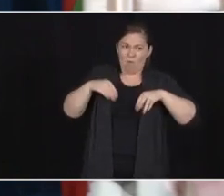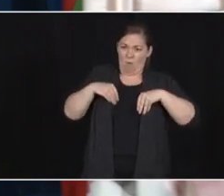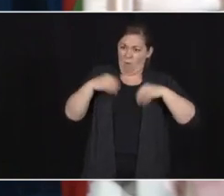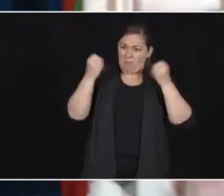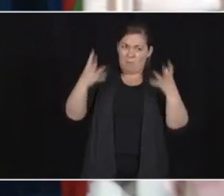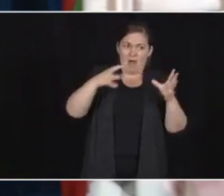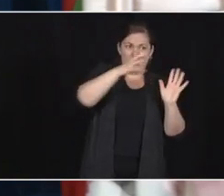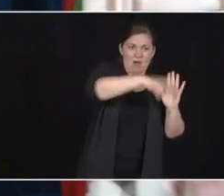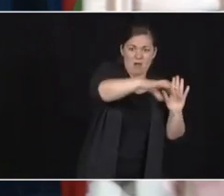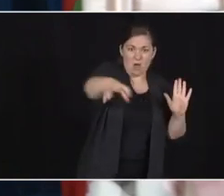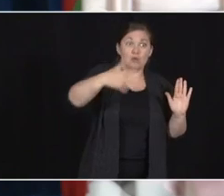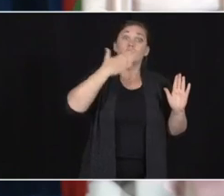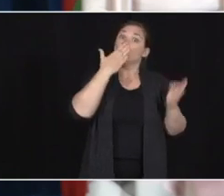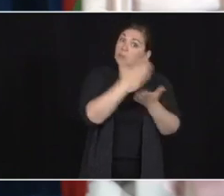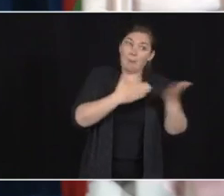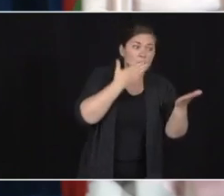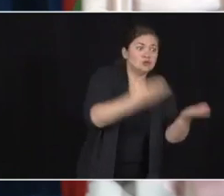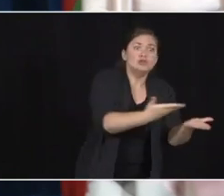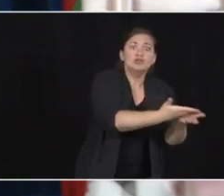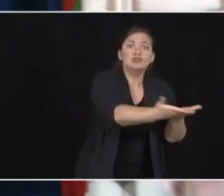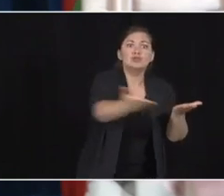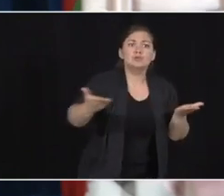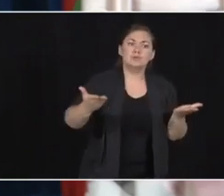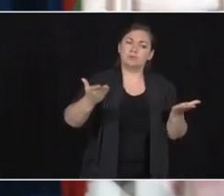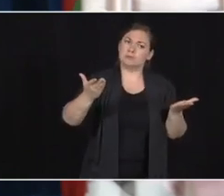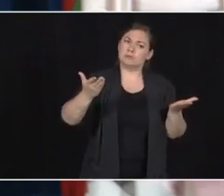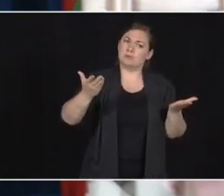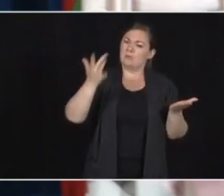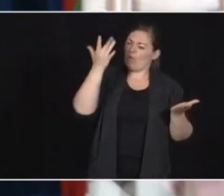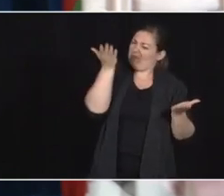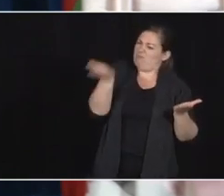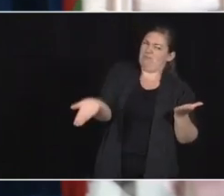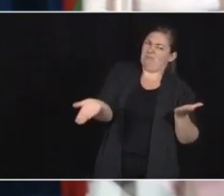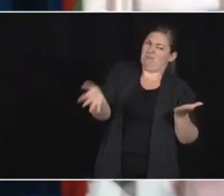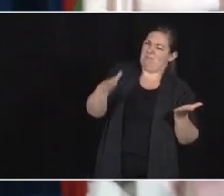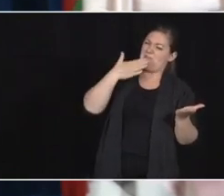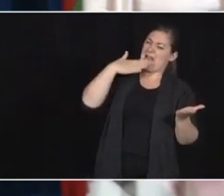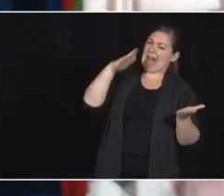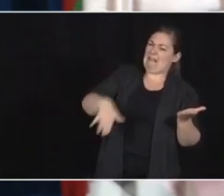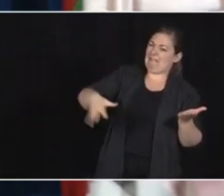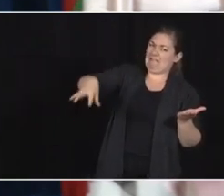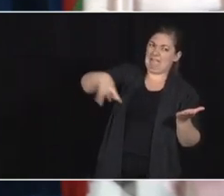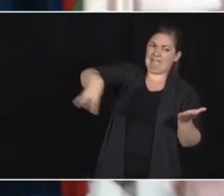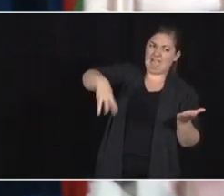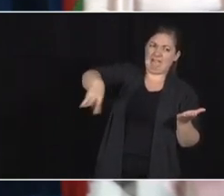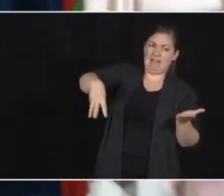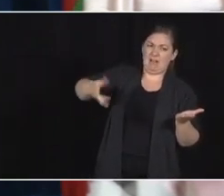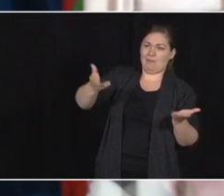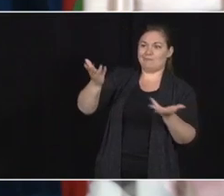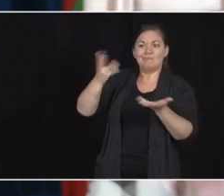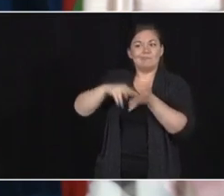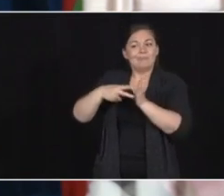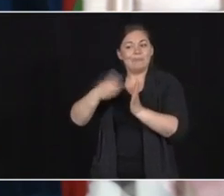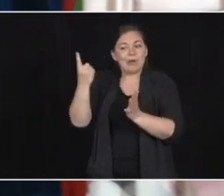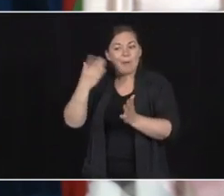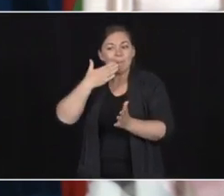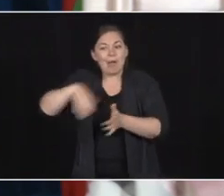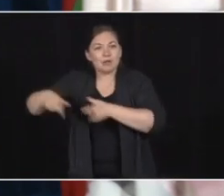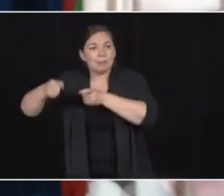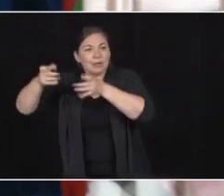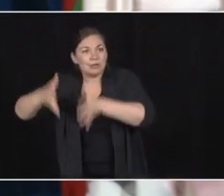operators. I don't know why these are so bad. It's poor management, in my opinion. It starts at the top.